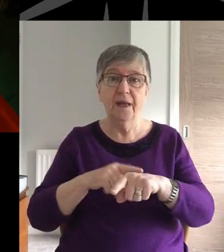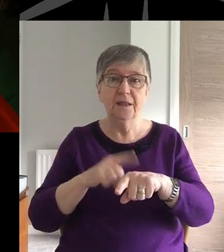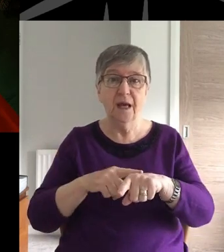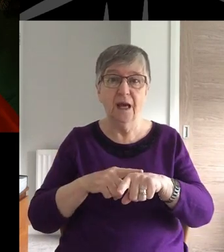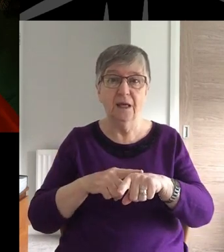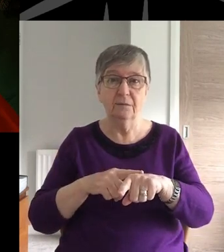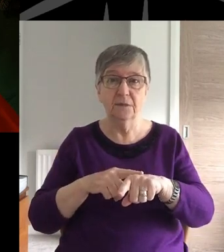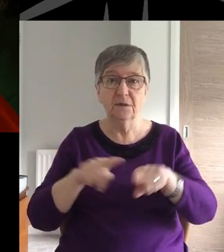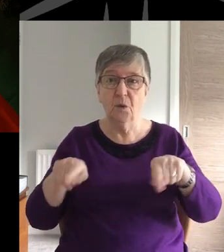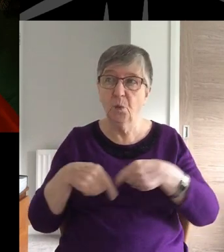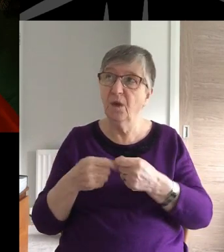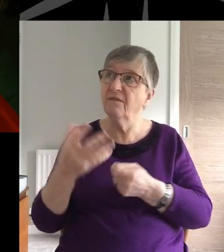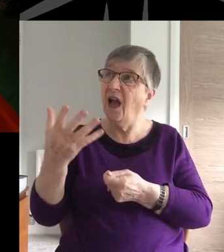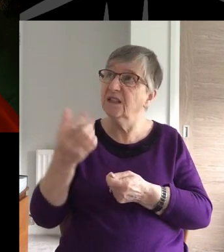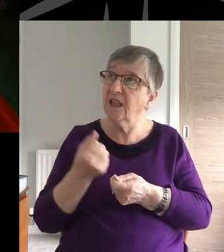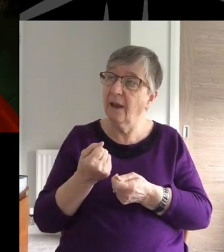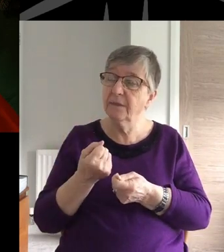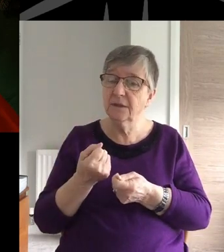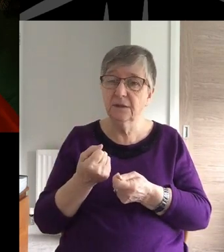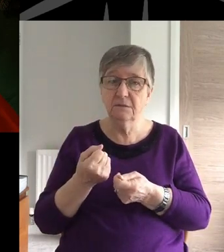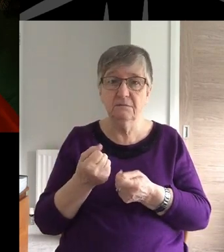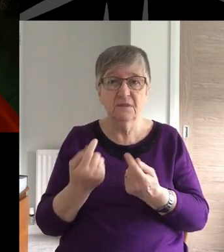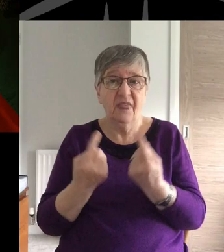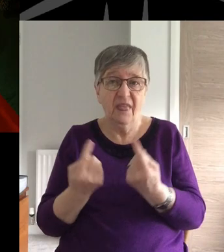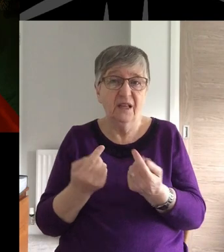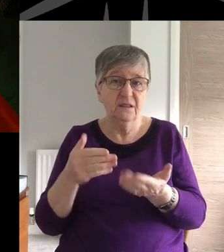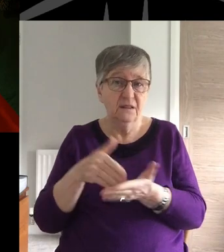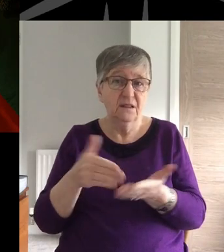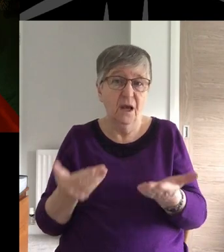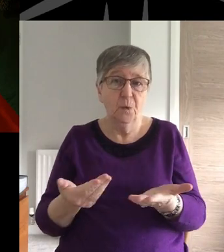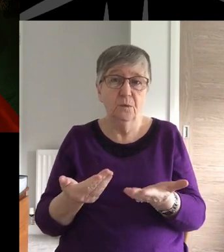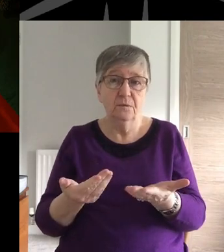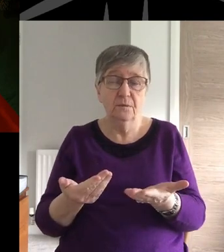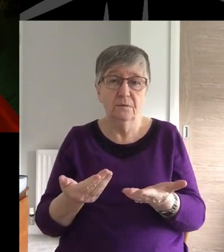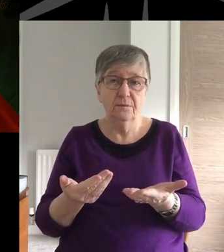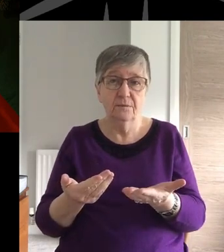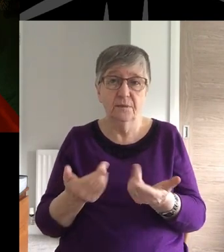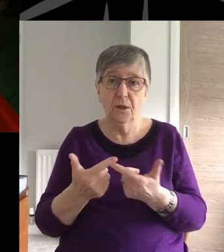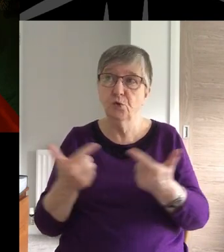Too readily we've made peace with things as they are.